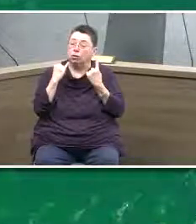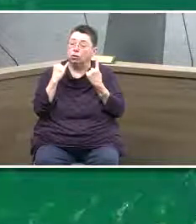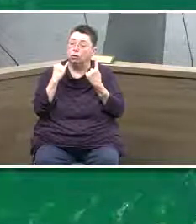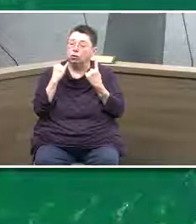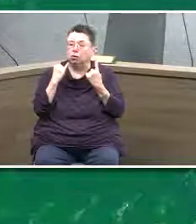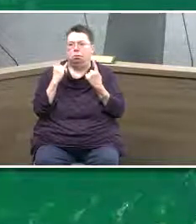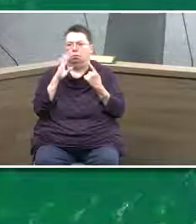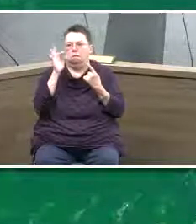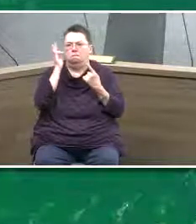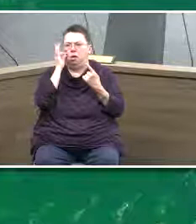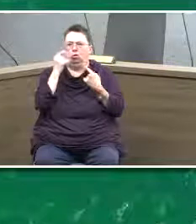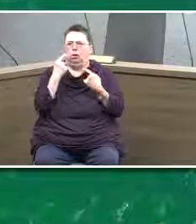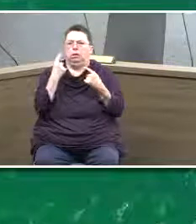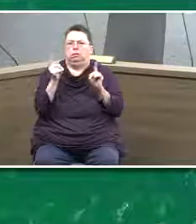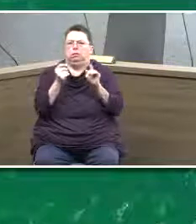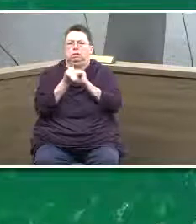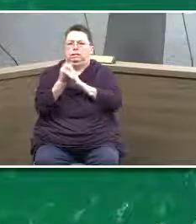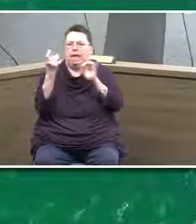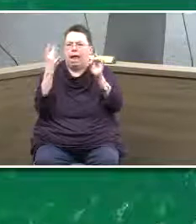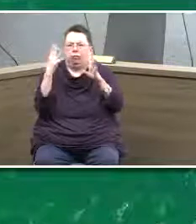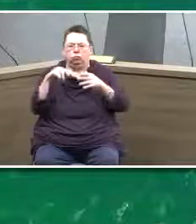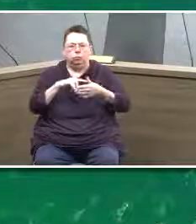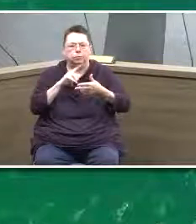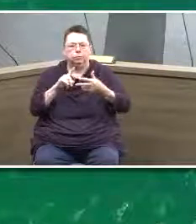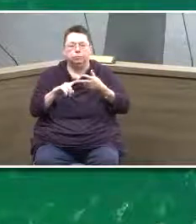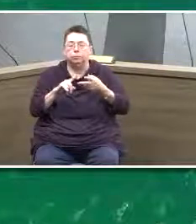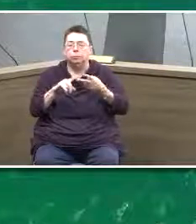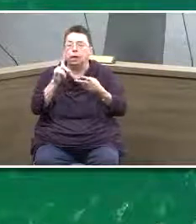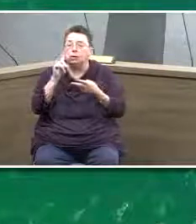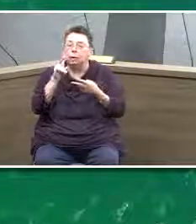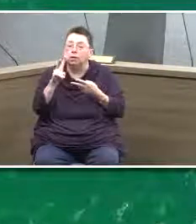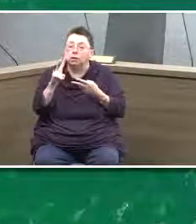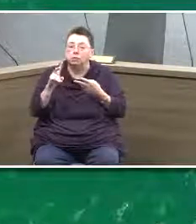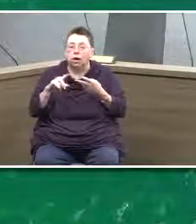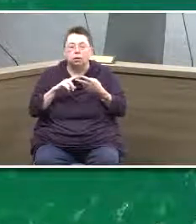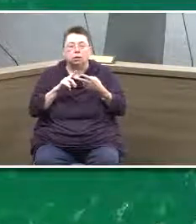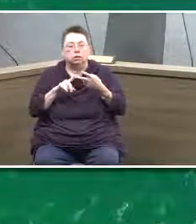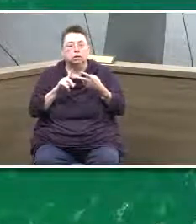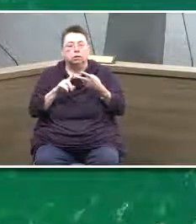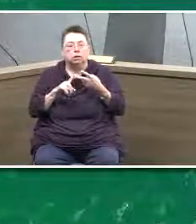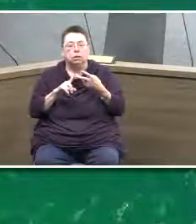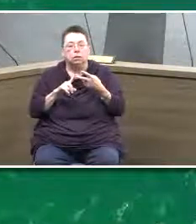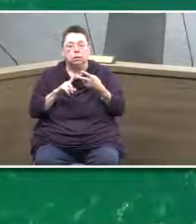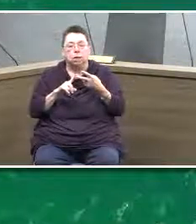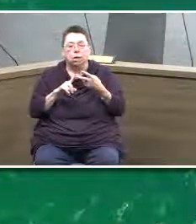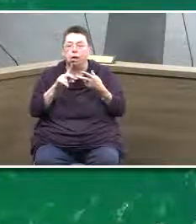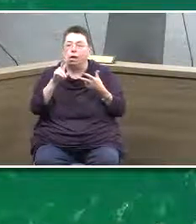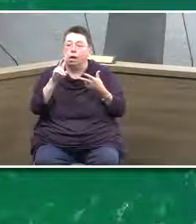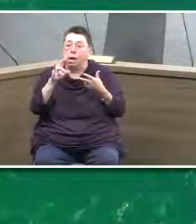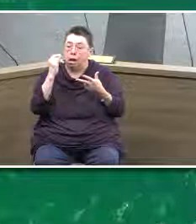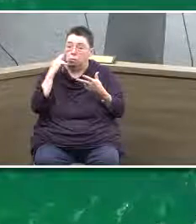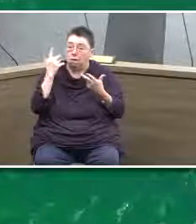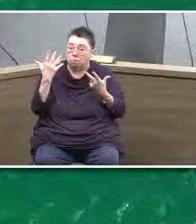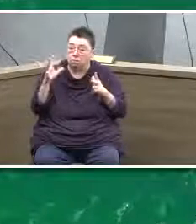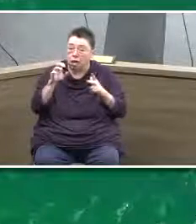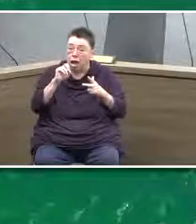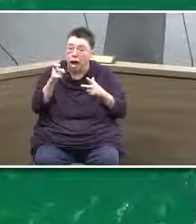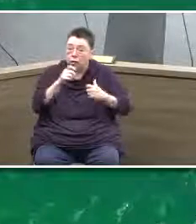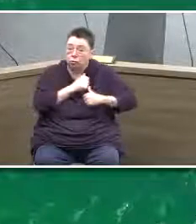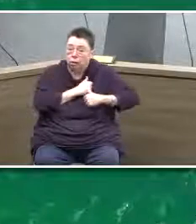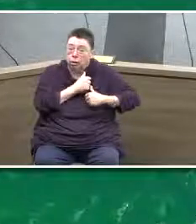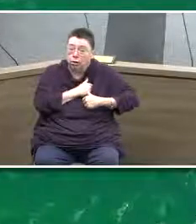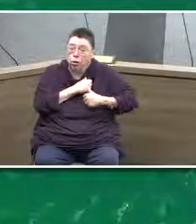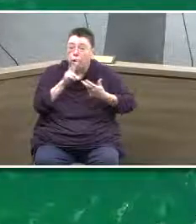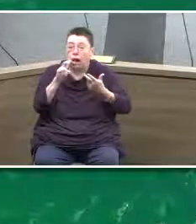disaster. 2, domestic violence. 3, veterans